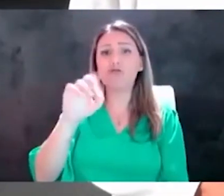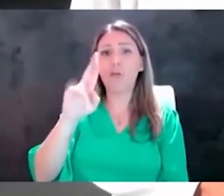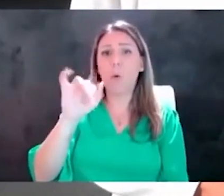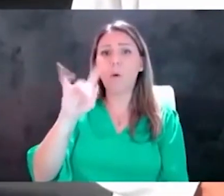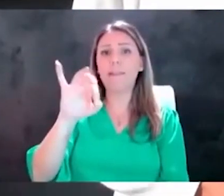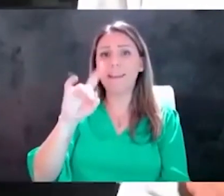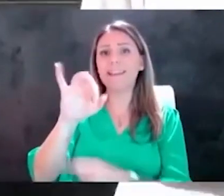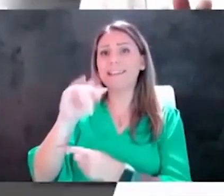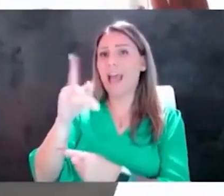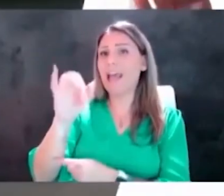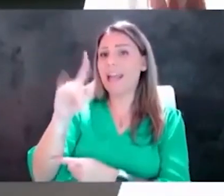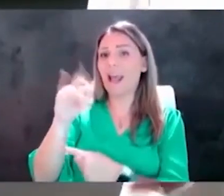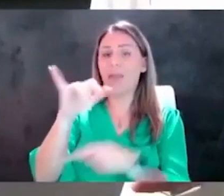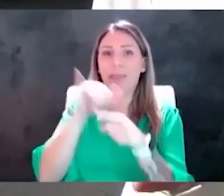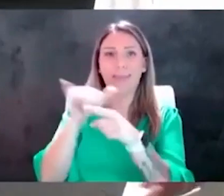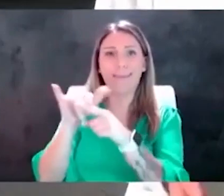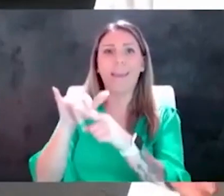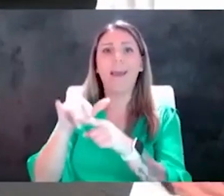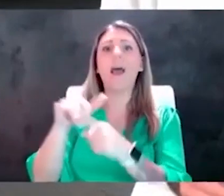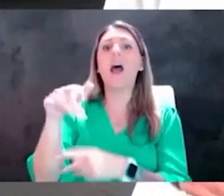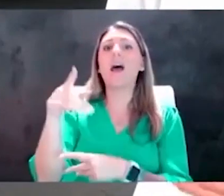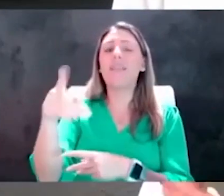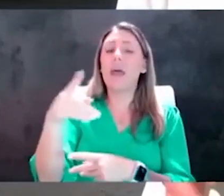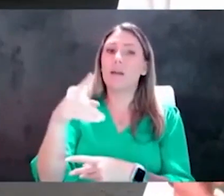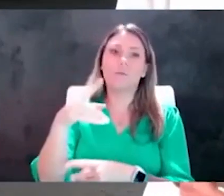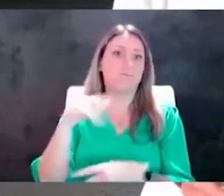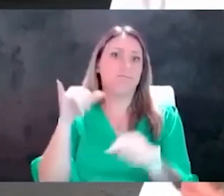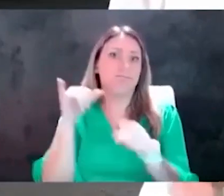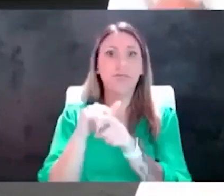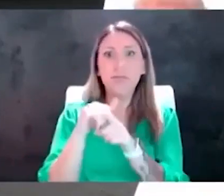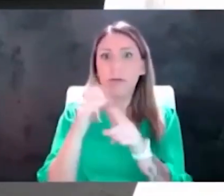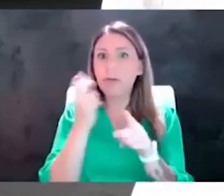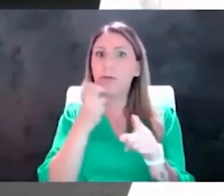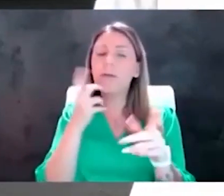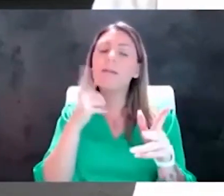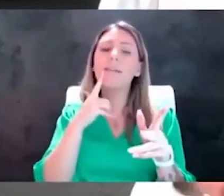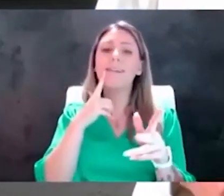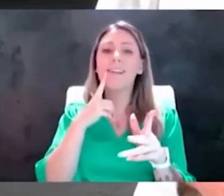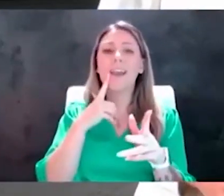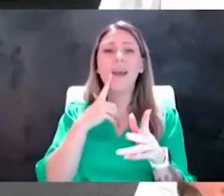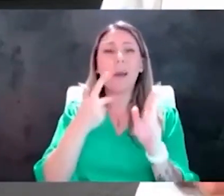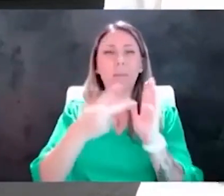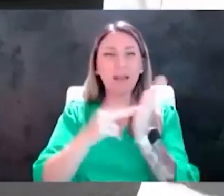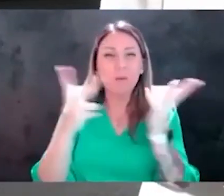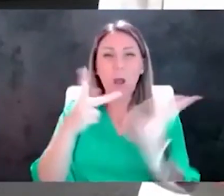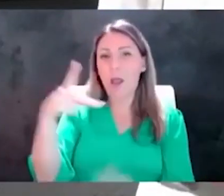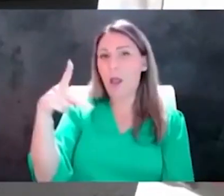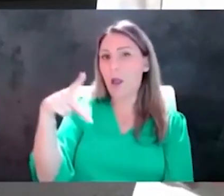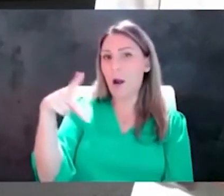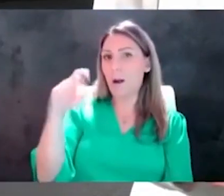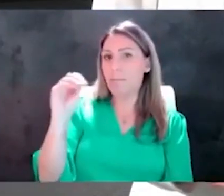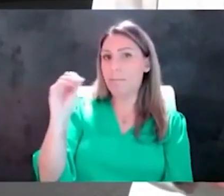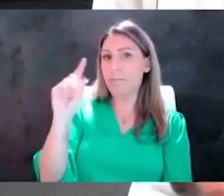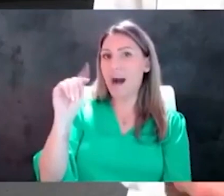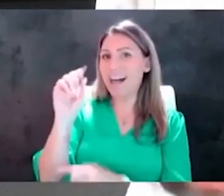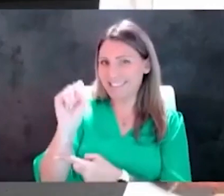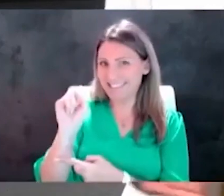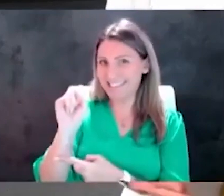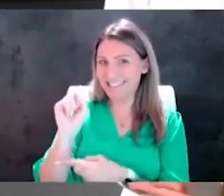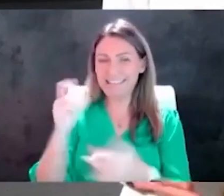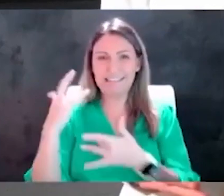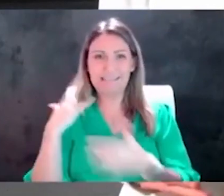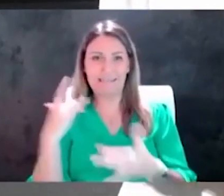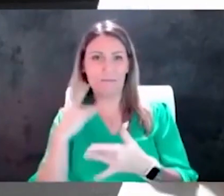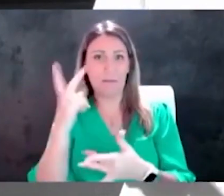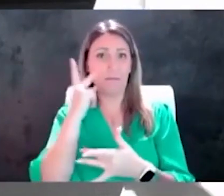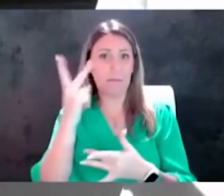Tachycardia syndrome. It's a mouthful, and it's most commonly known as POTS. Doctors say typically they see someone with